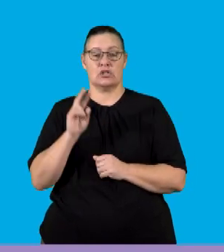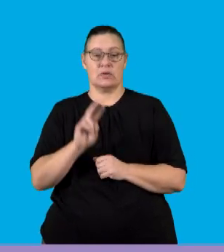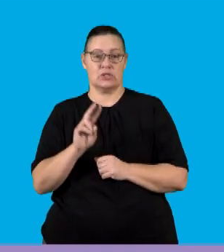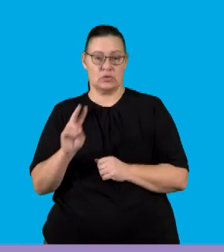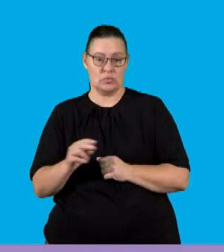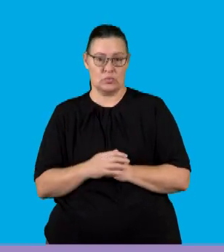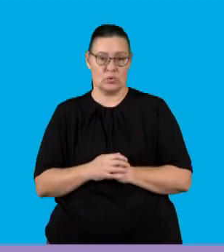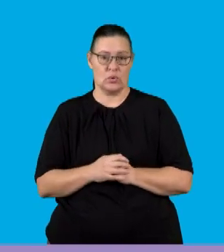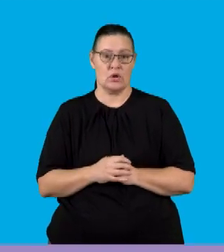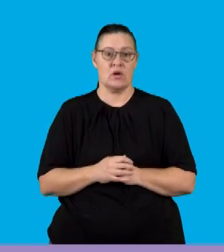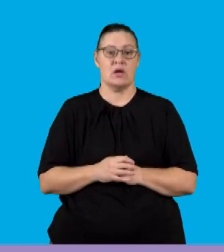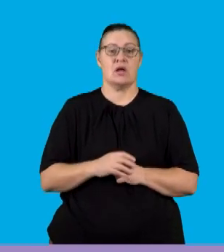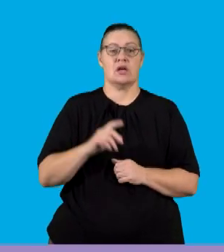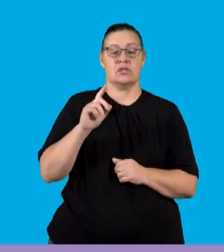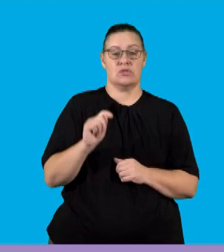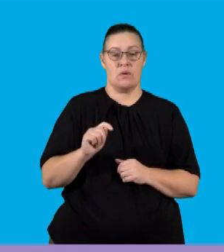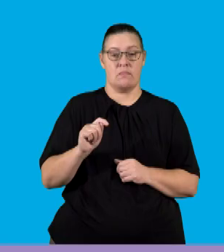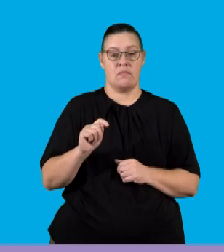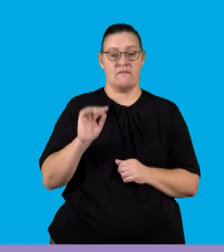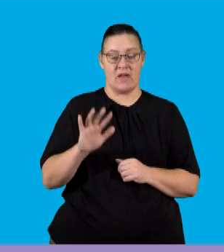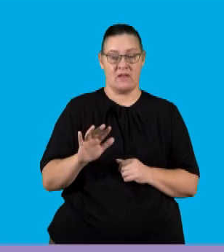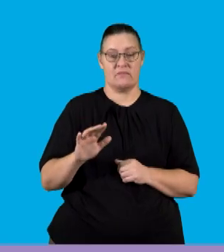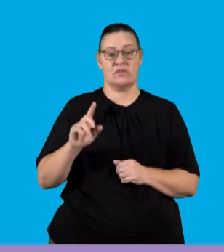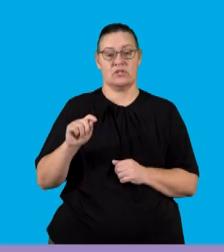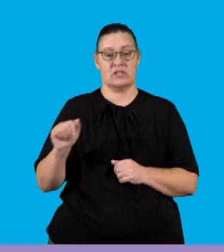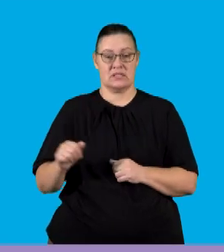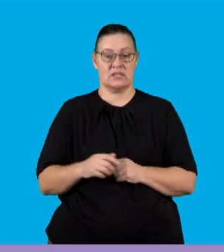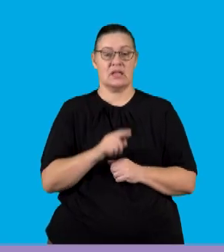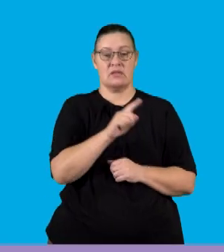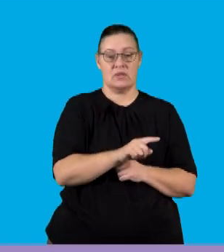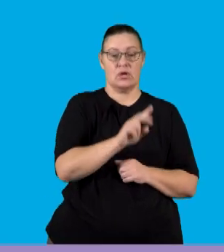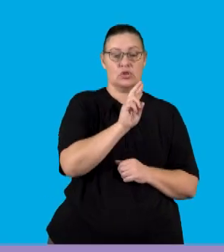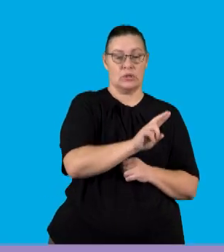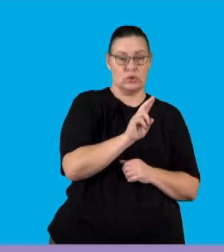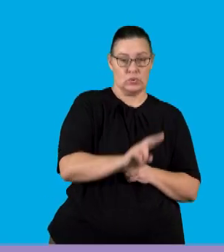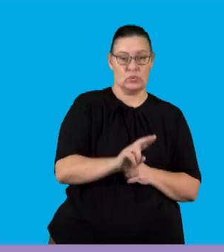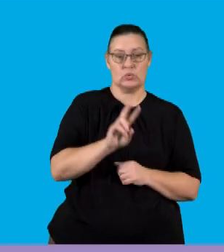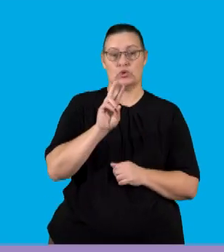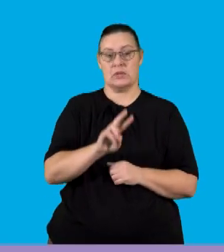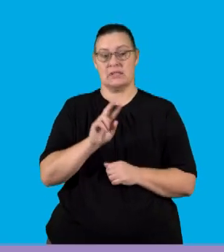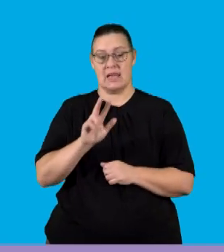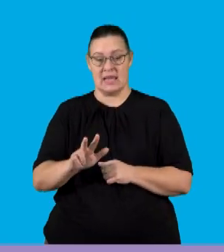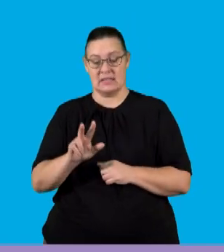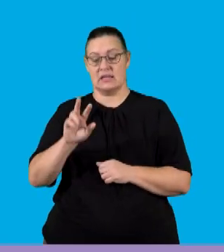our fifth term, and our sixth term. Those are 22 for the fourth term.